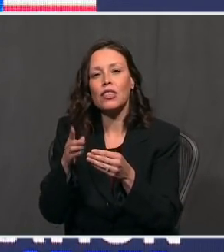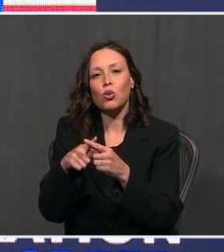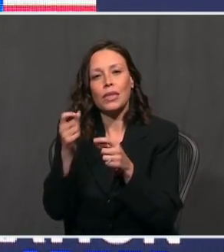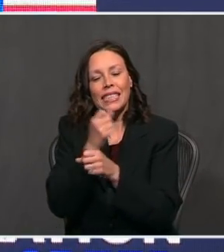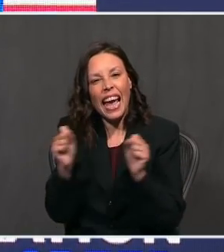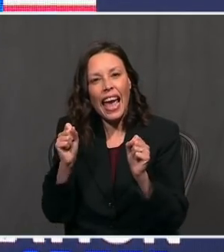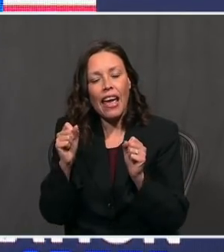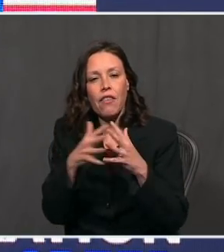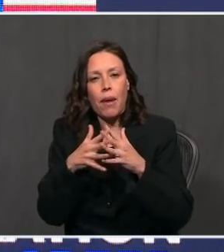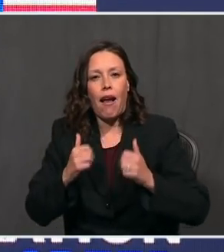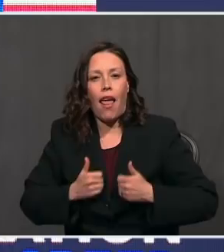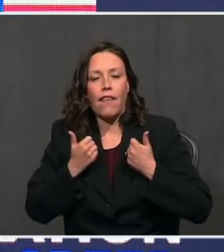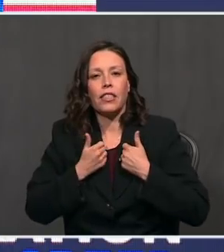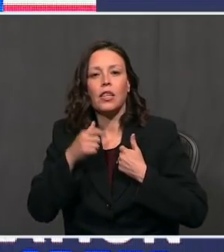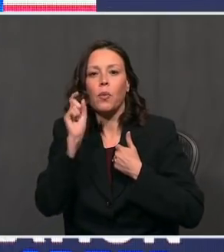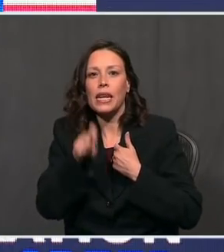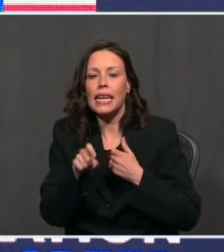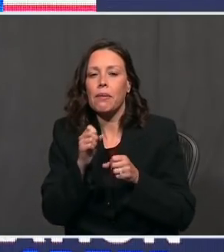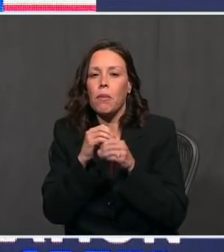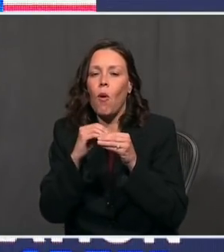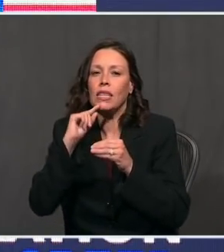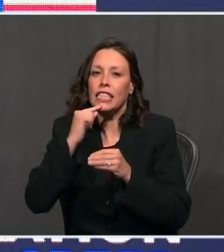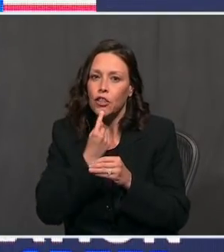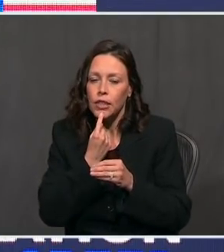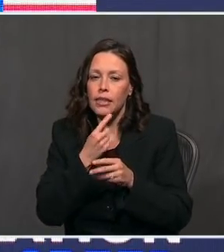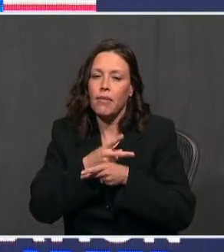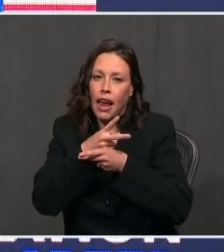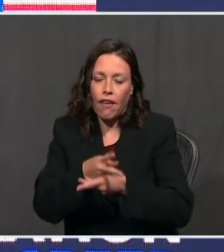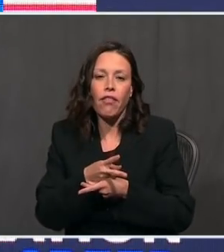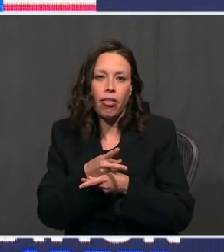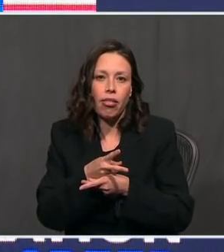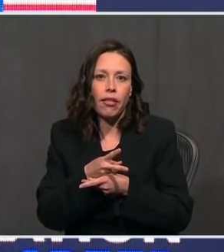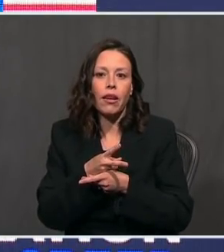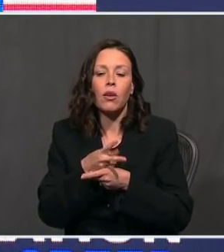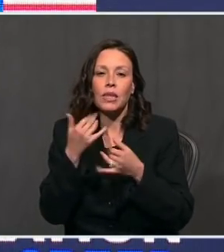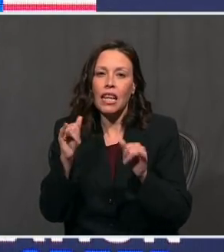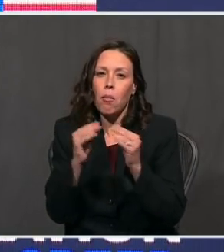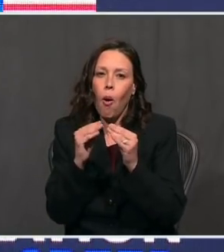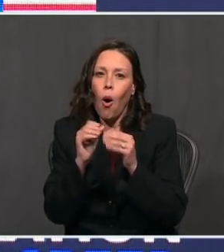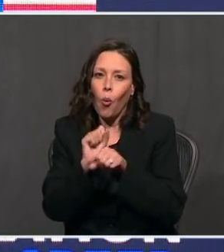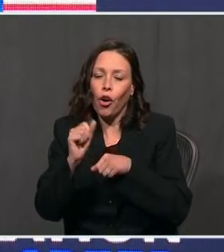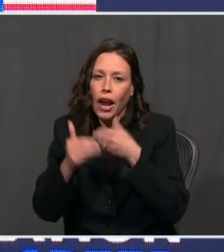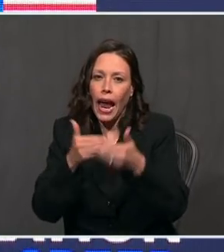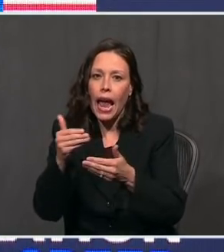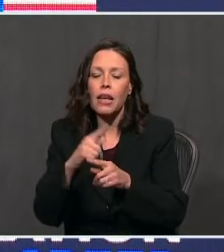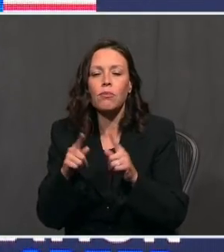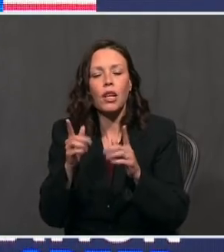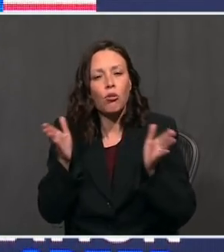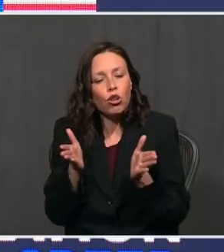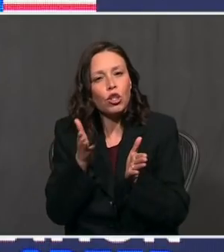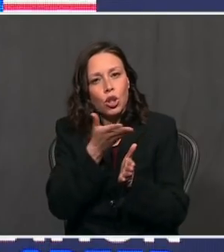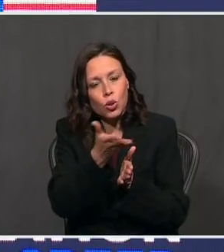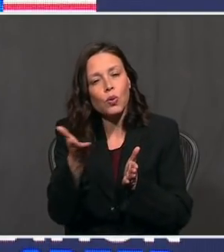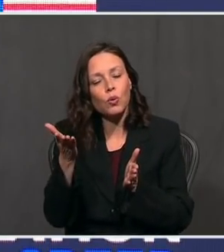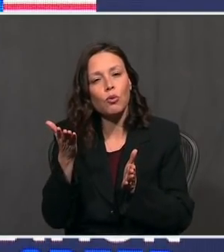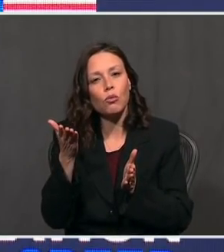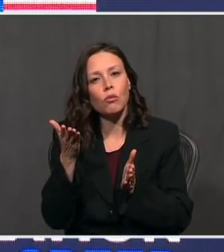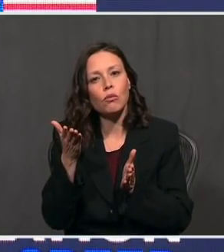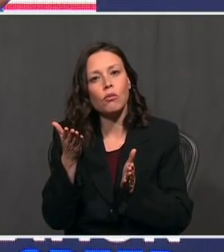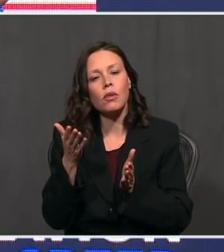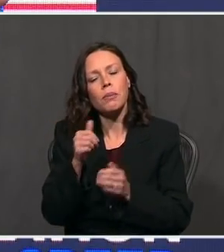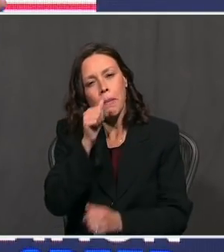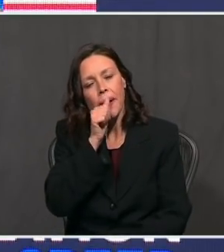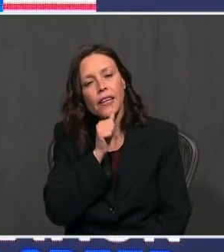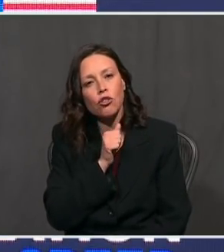lives, we just need to redouble our efforts. We have a ways to go, America, so I just want to encourage you all to